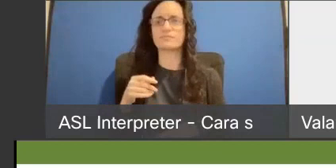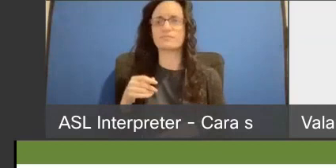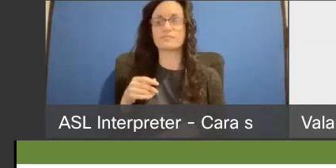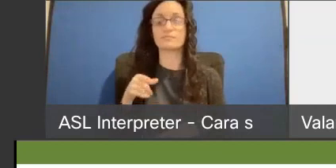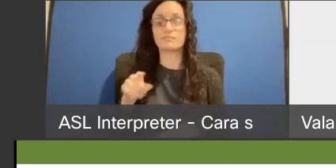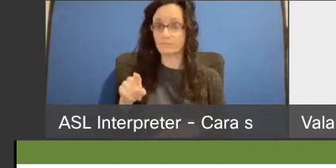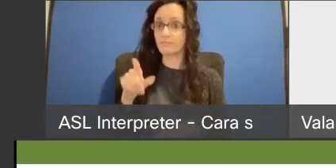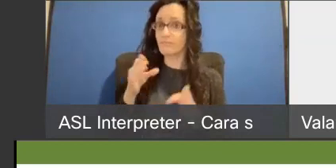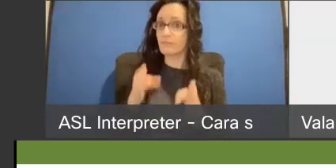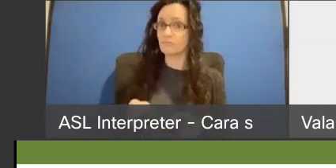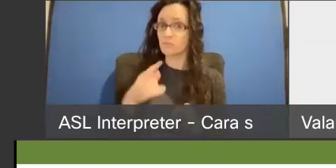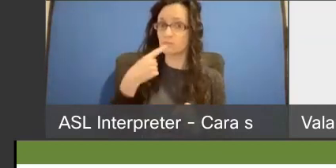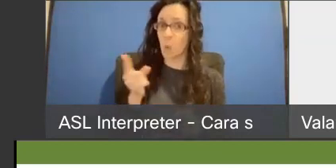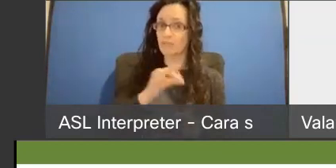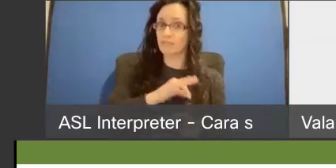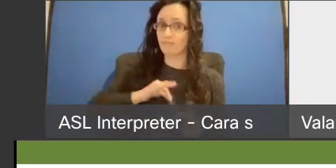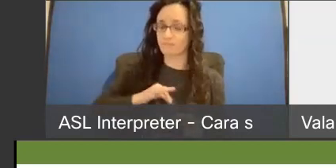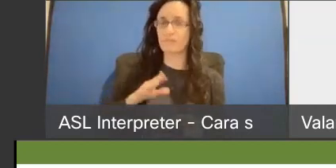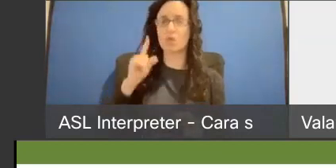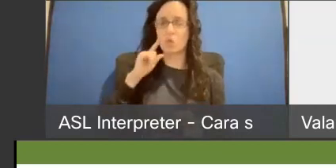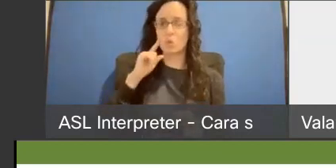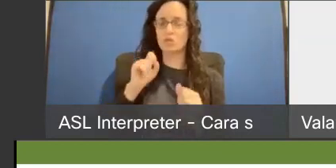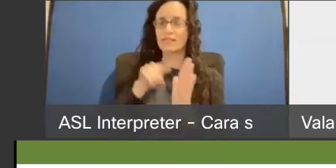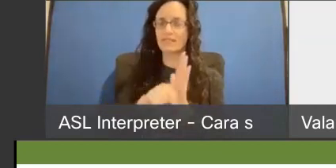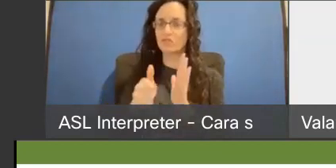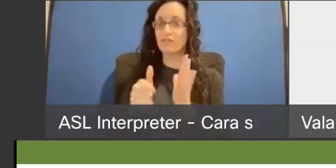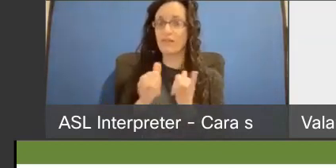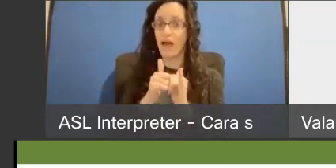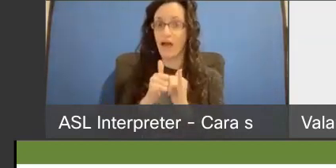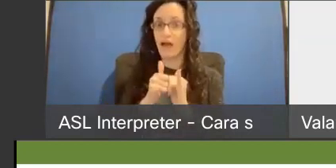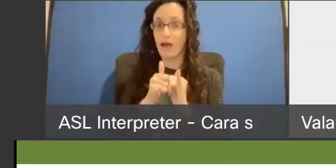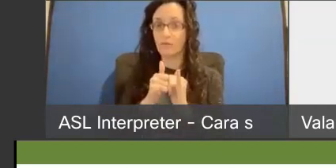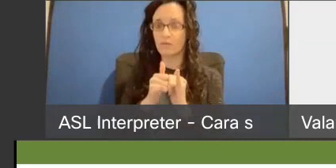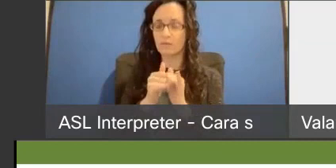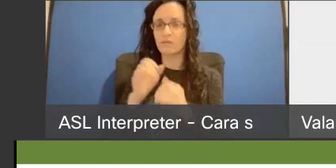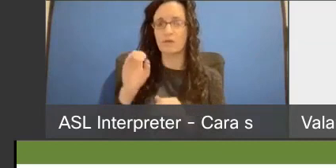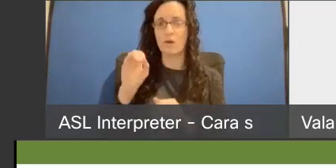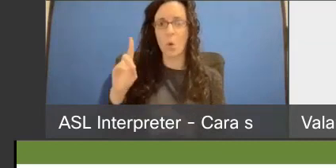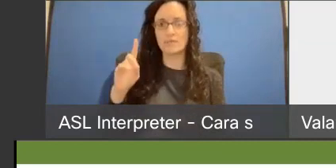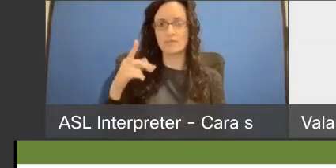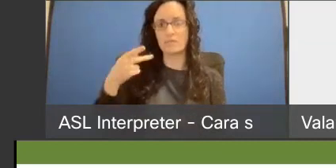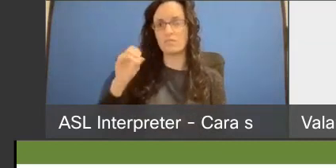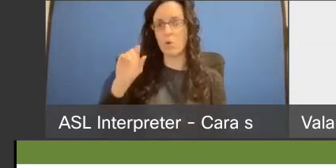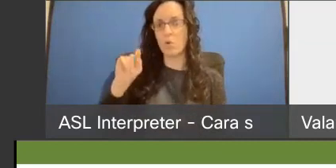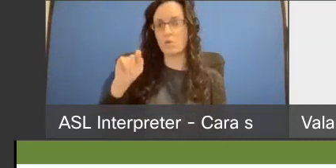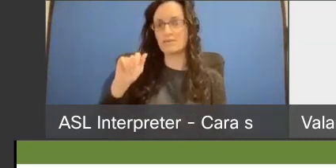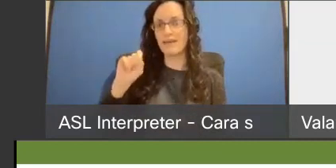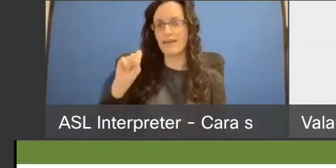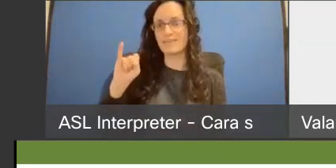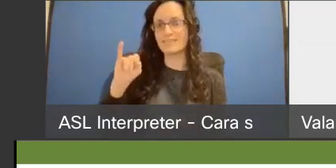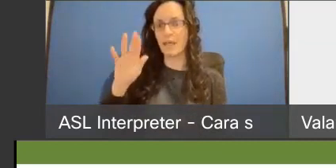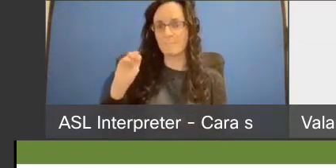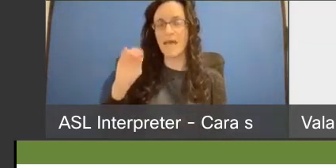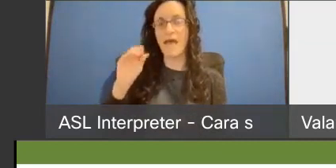staff was that they had heard that you could kill yourself by taking an overdose of potassium. And they knew that there was a